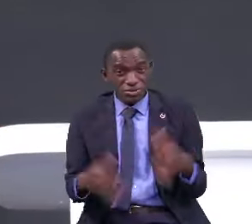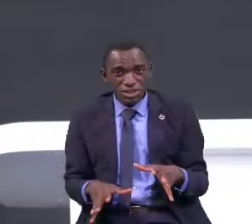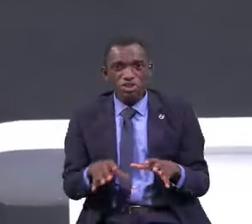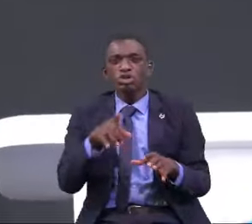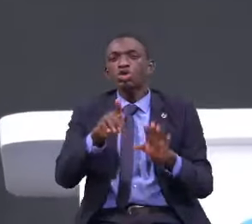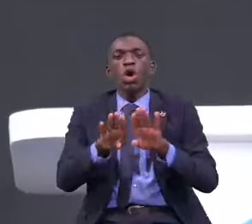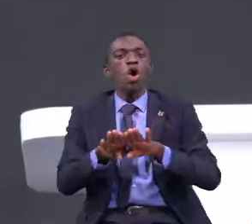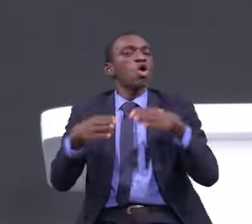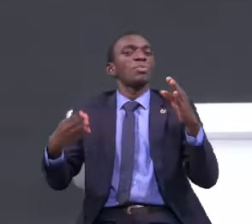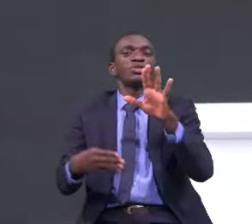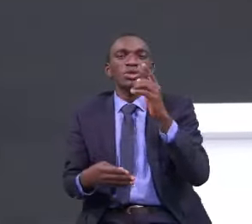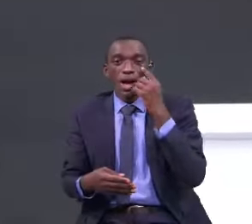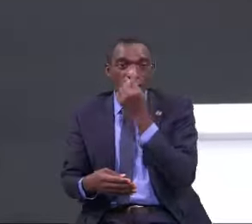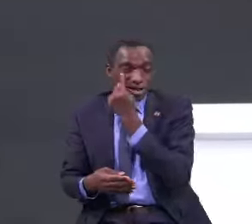watch.